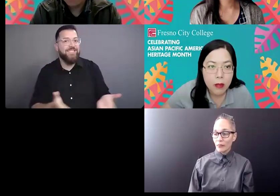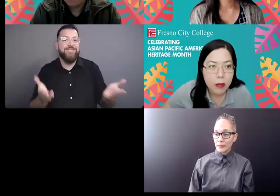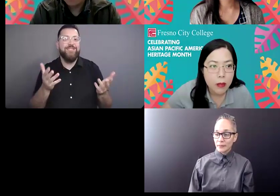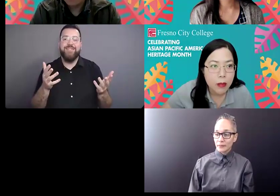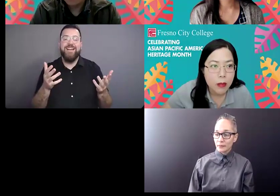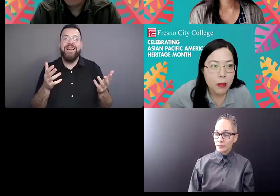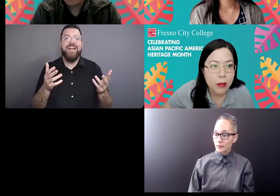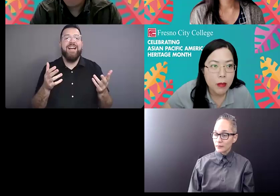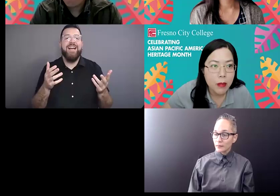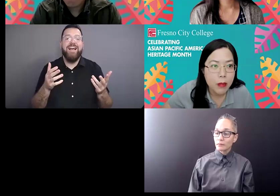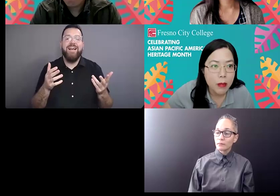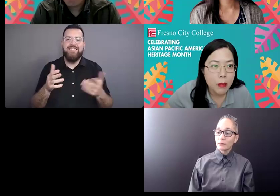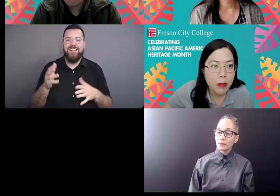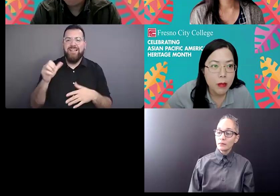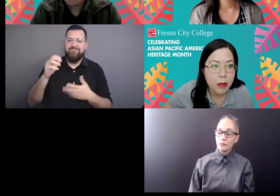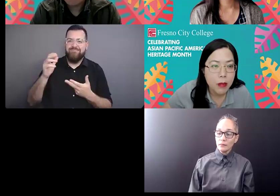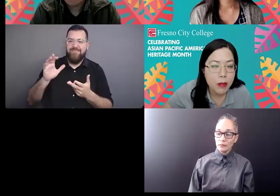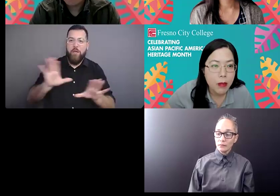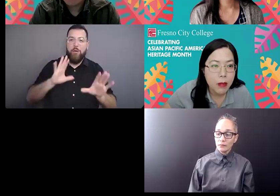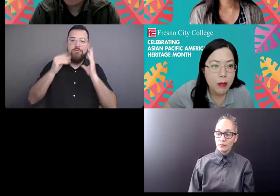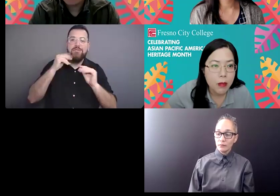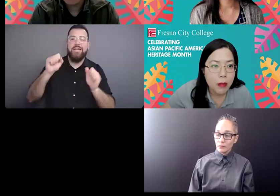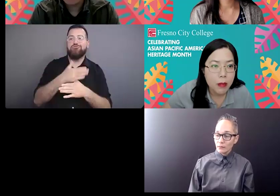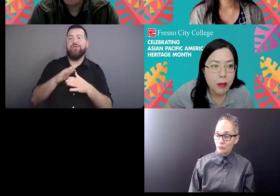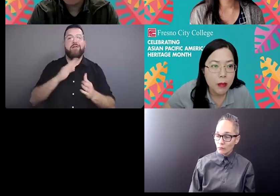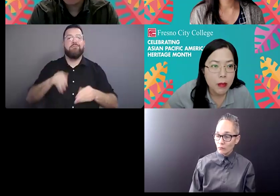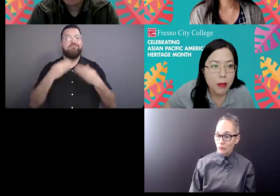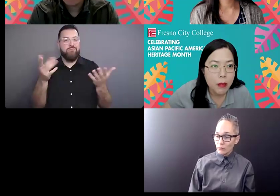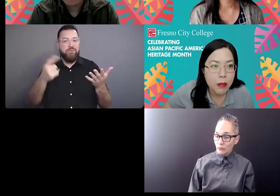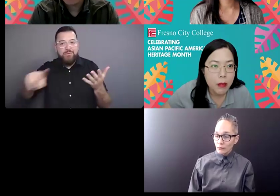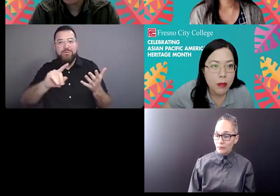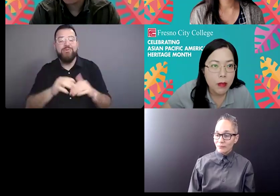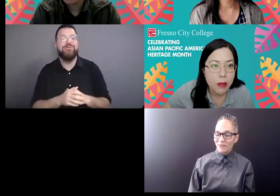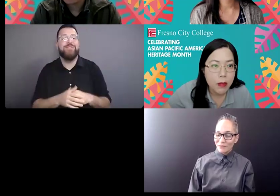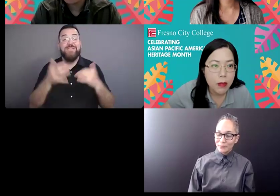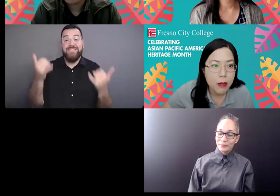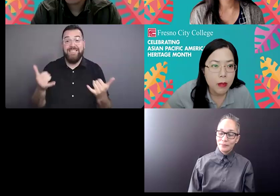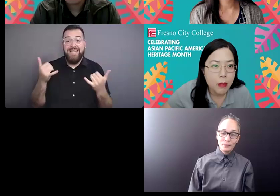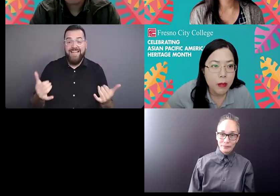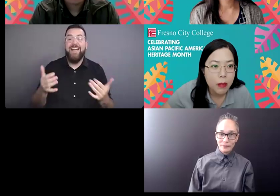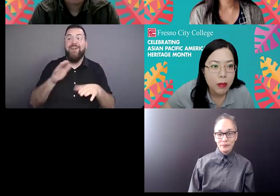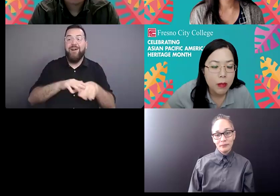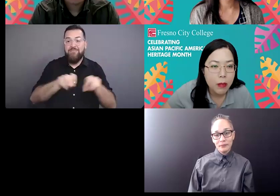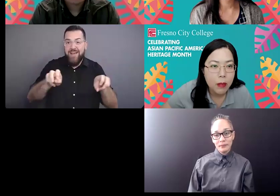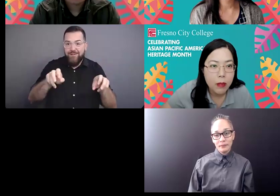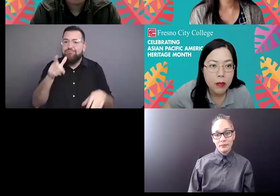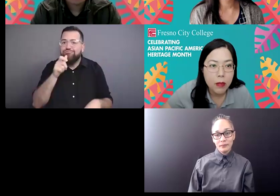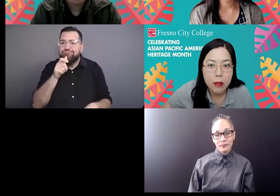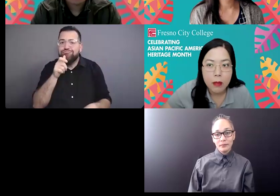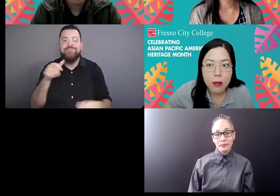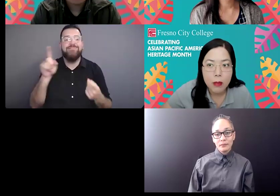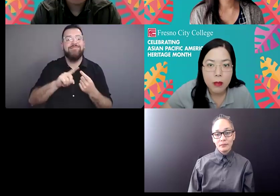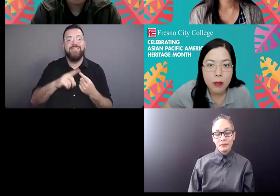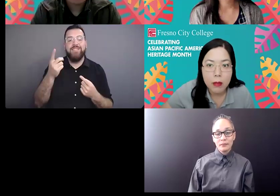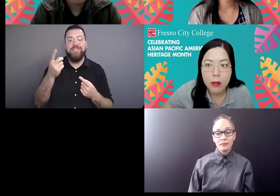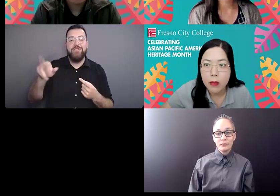and what they can share with us about their experiences. So with us today for our panel, we have